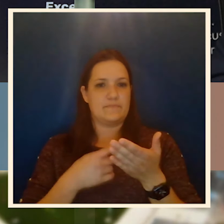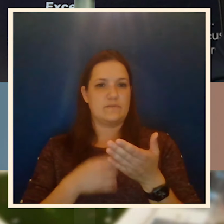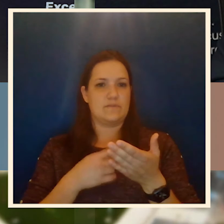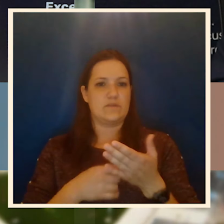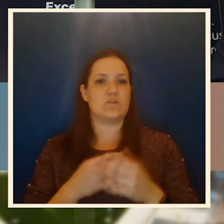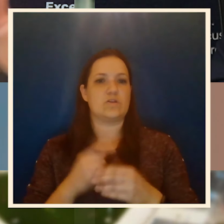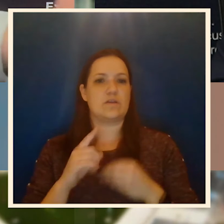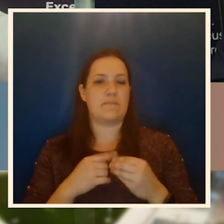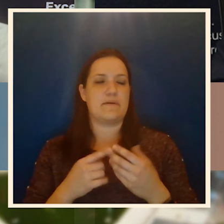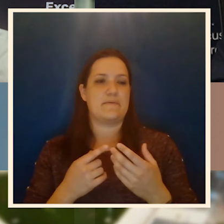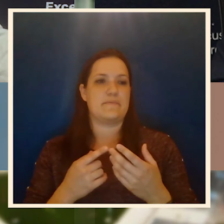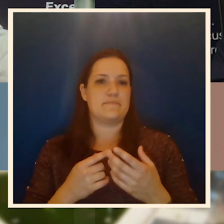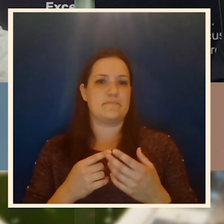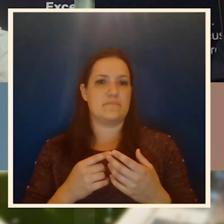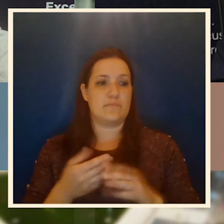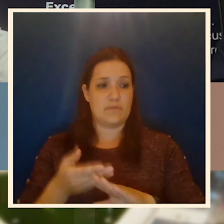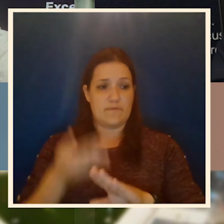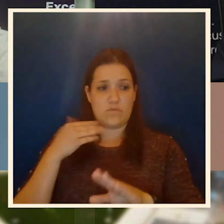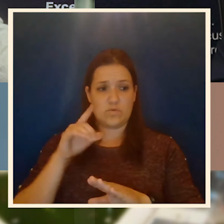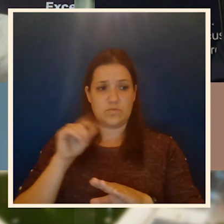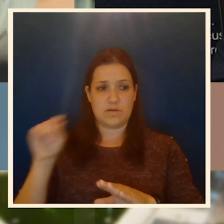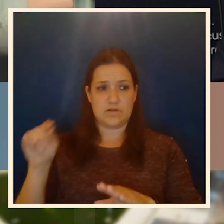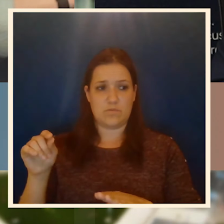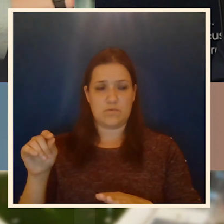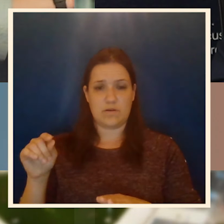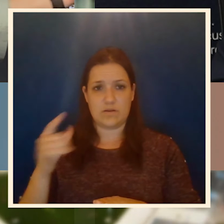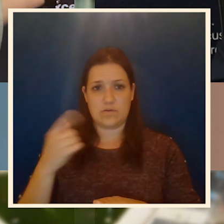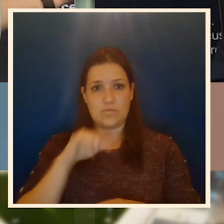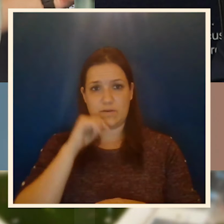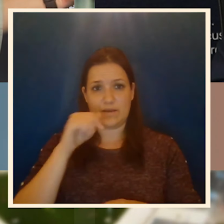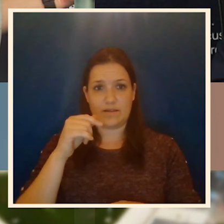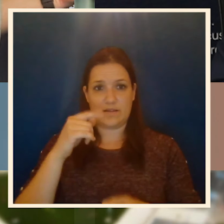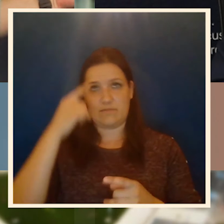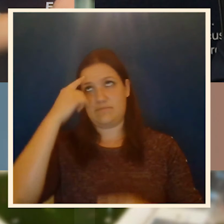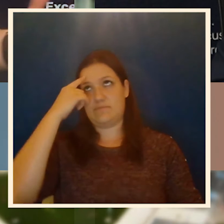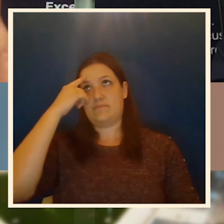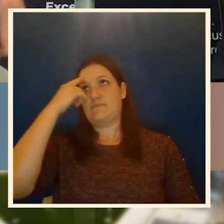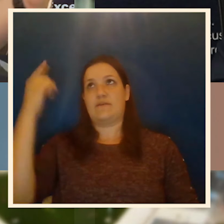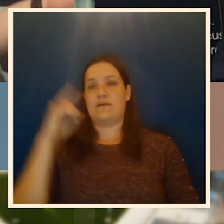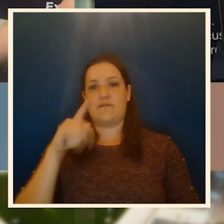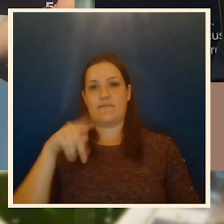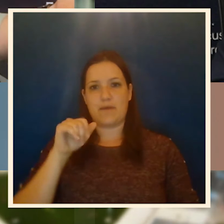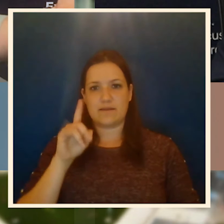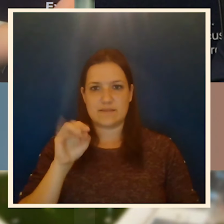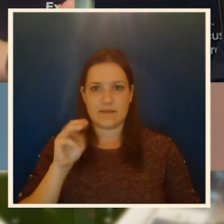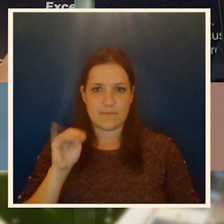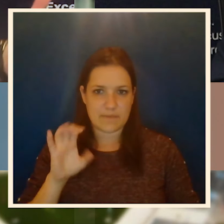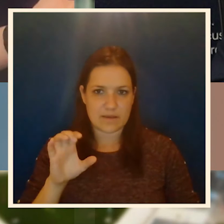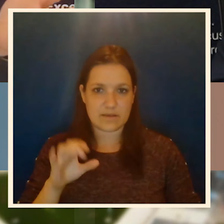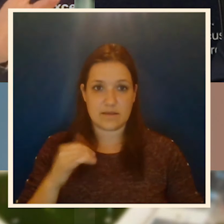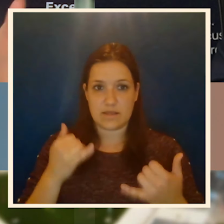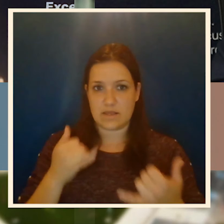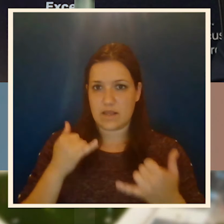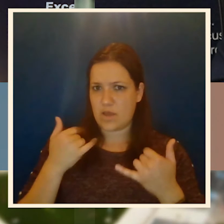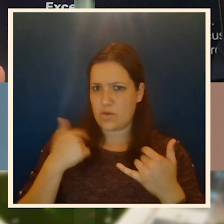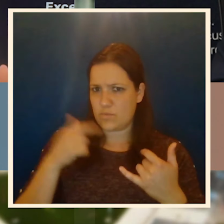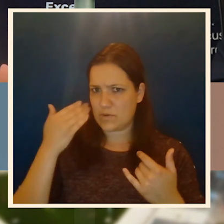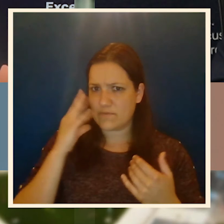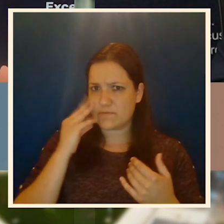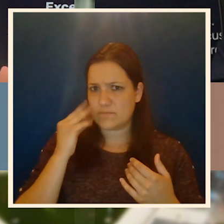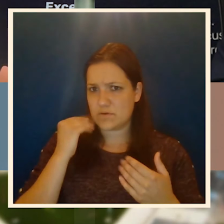about, you know, pre-2020, we didn't dream of pandemics But now that we have them, are moving forward, are we